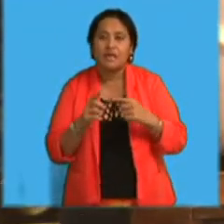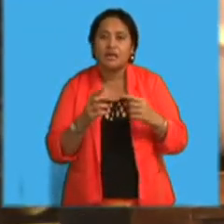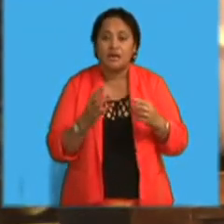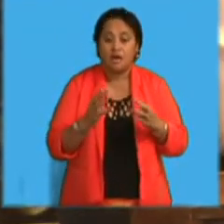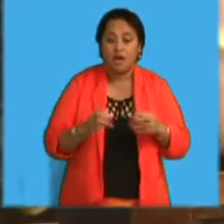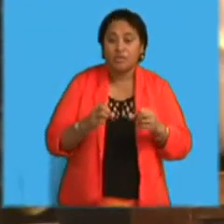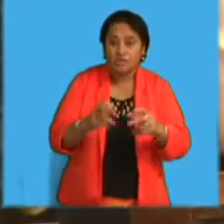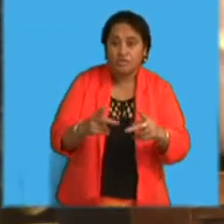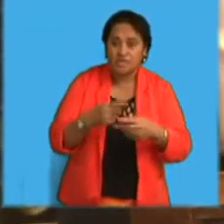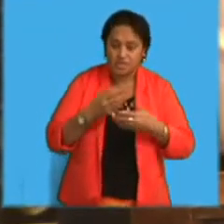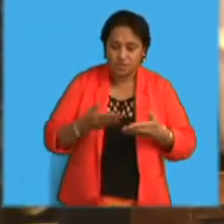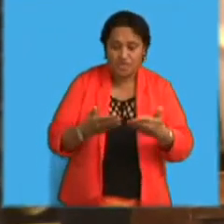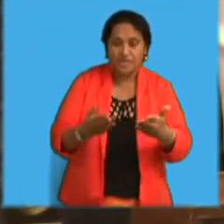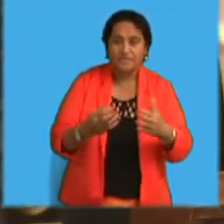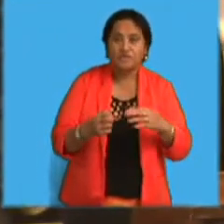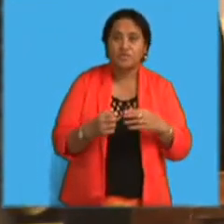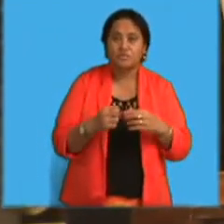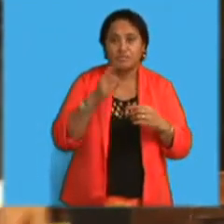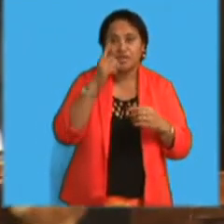Furthermore, Madam Speaker,